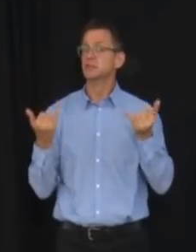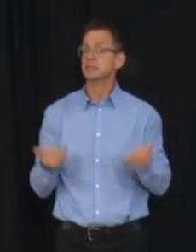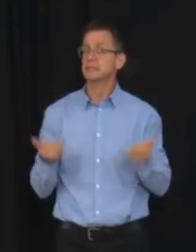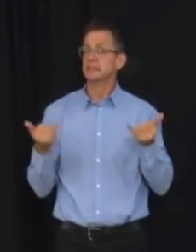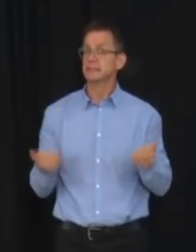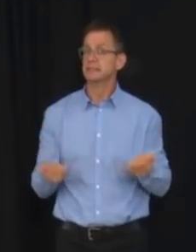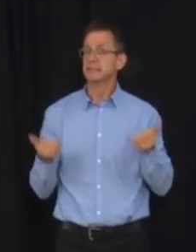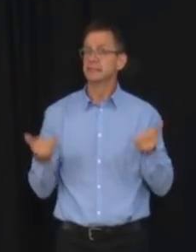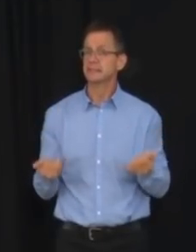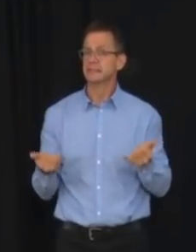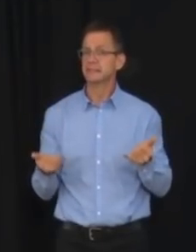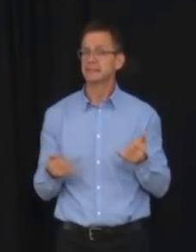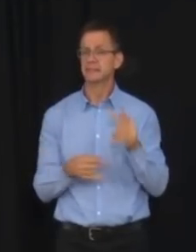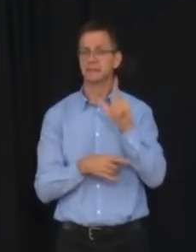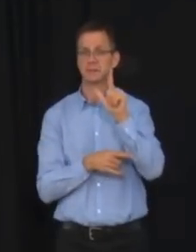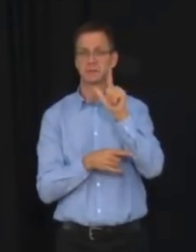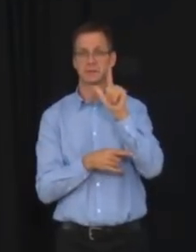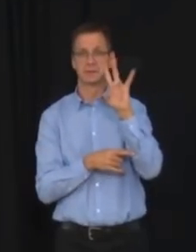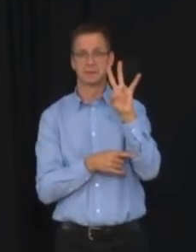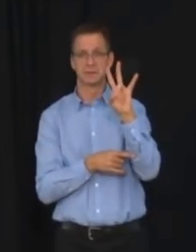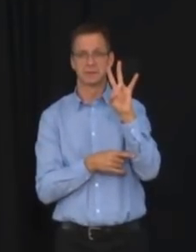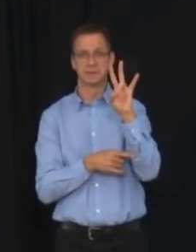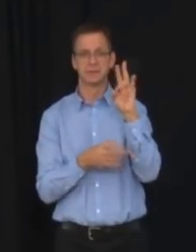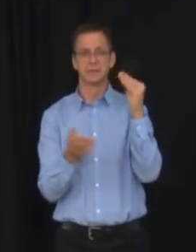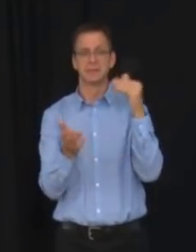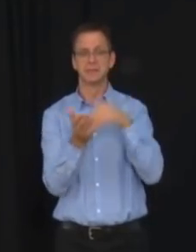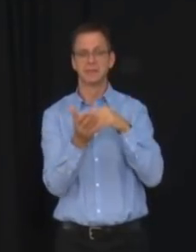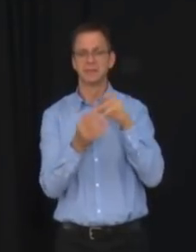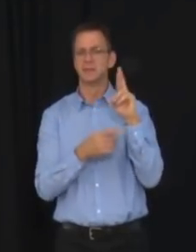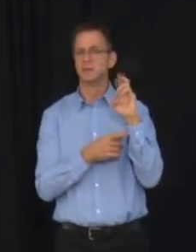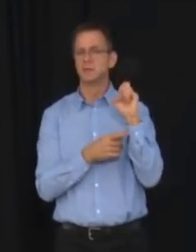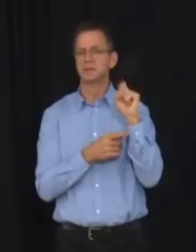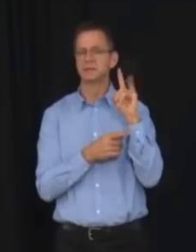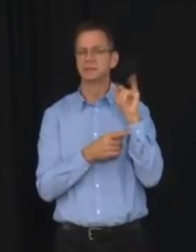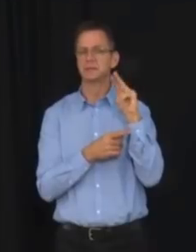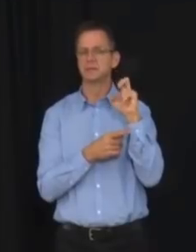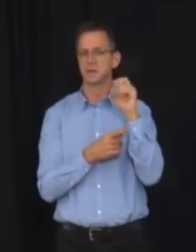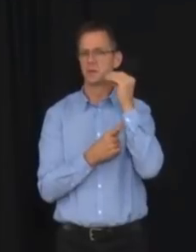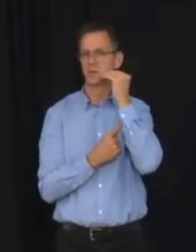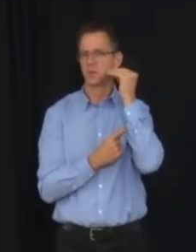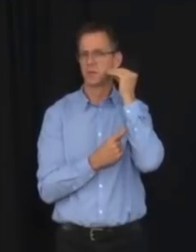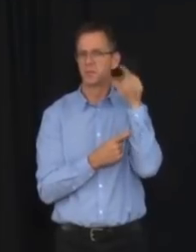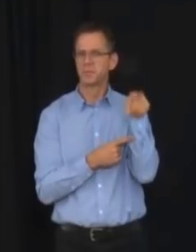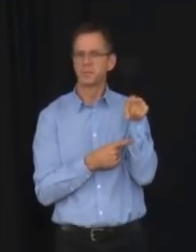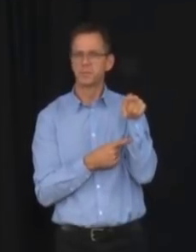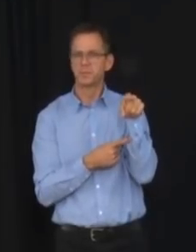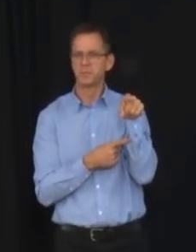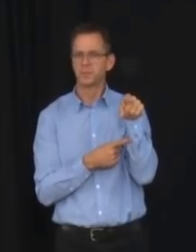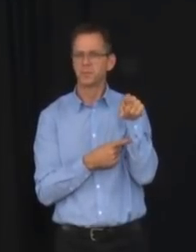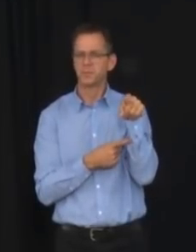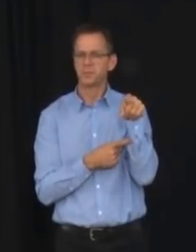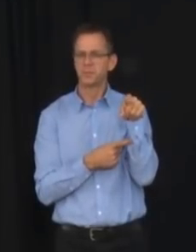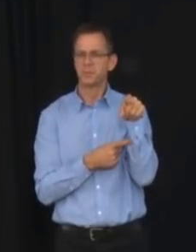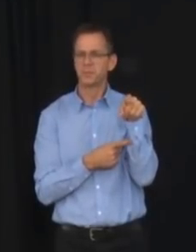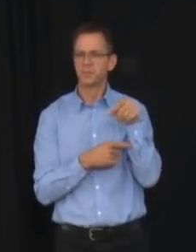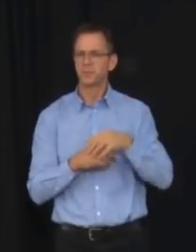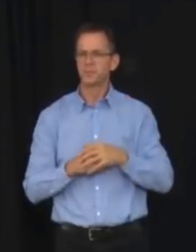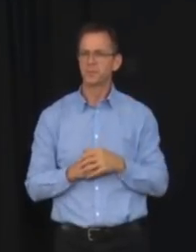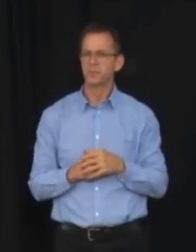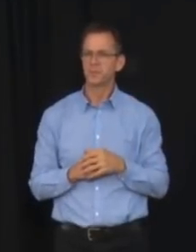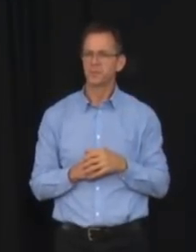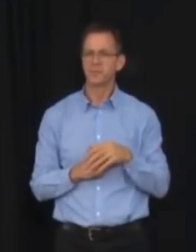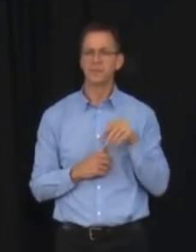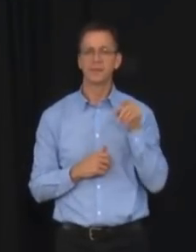and 140,000 home care clients in a given year. And they've been truly on the front line of the